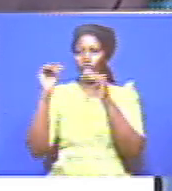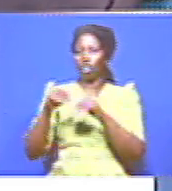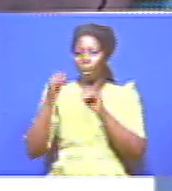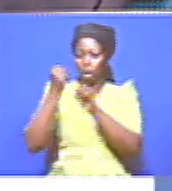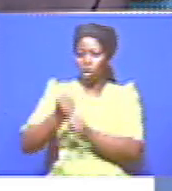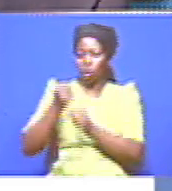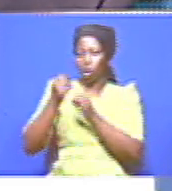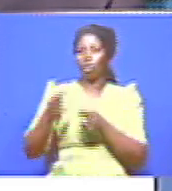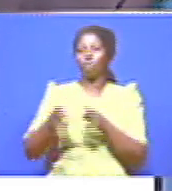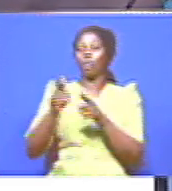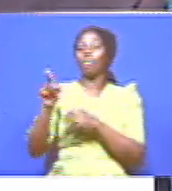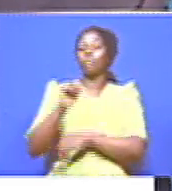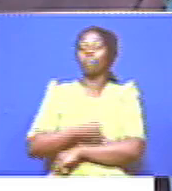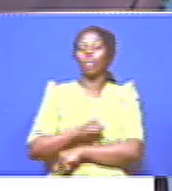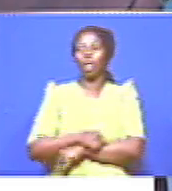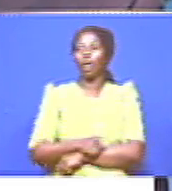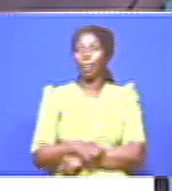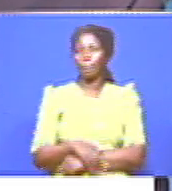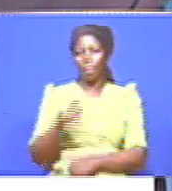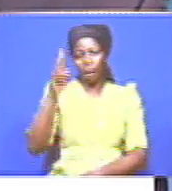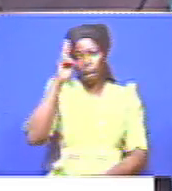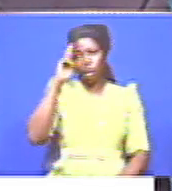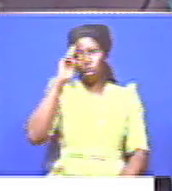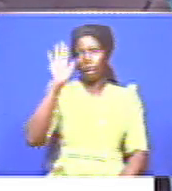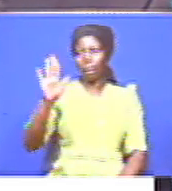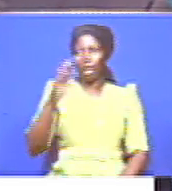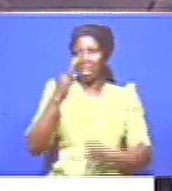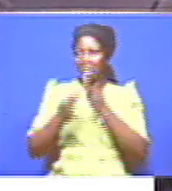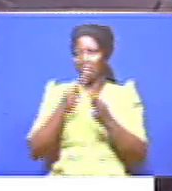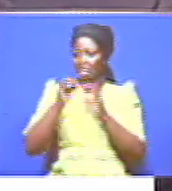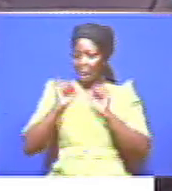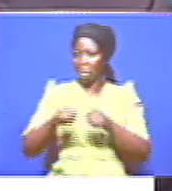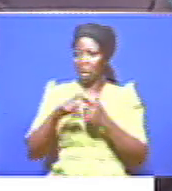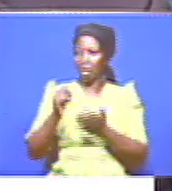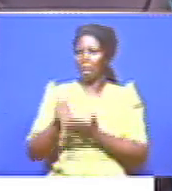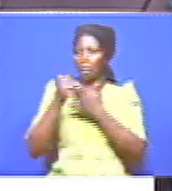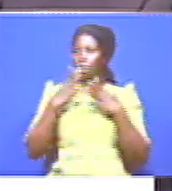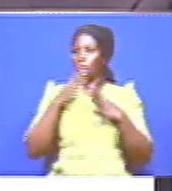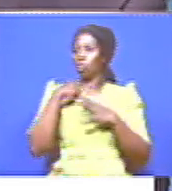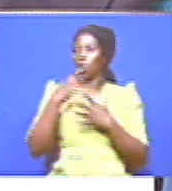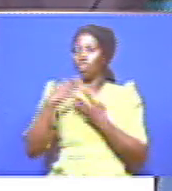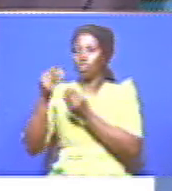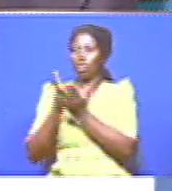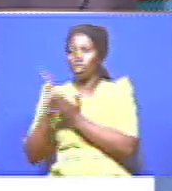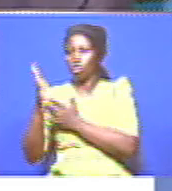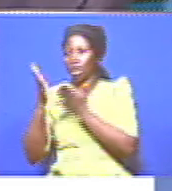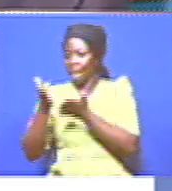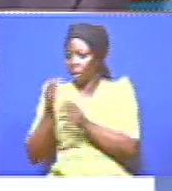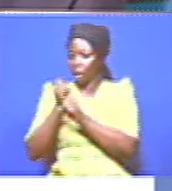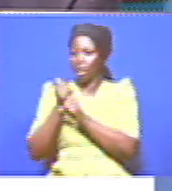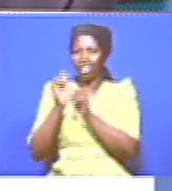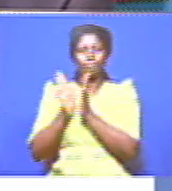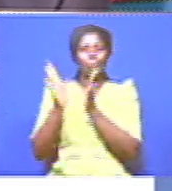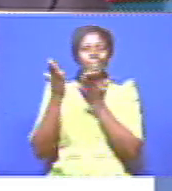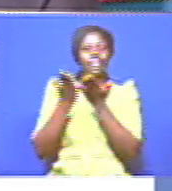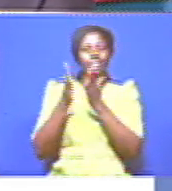This academy, the purpose is, if we are not able to help the people who have already gone through and they are now public servants, mm-hmm. can we